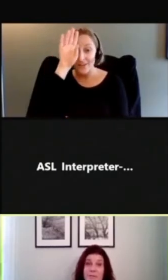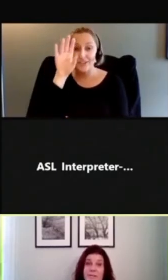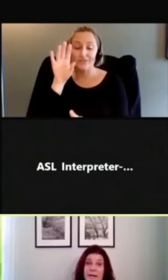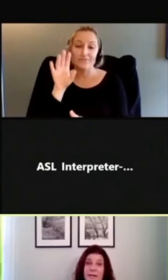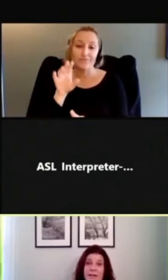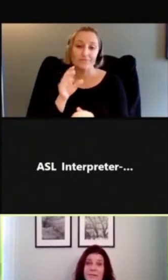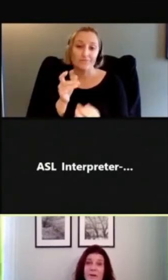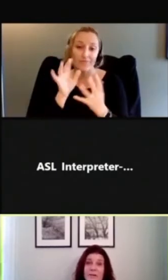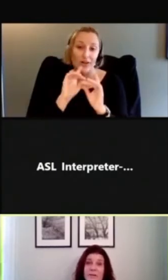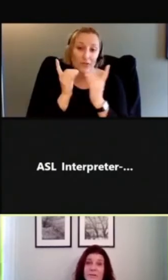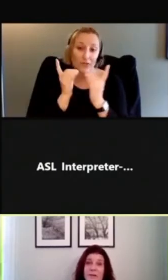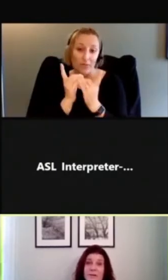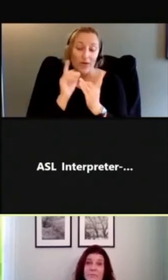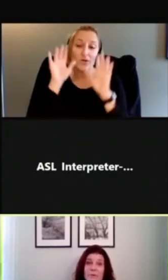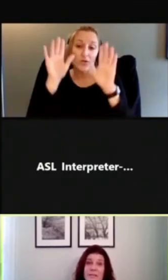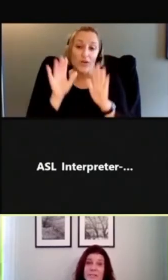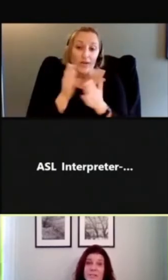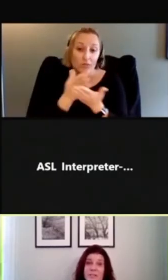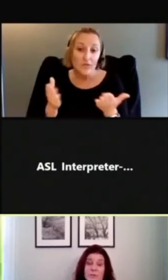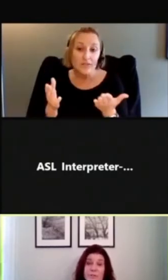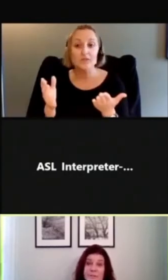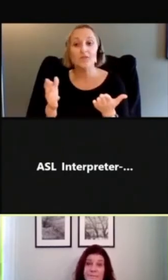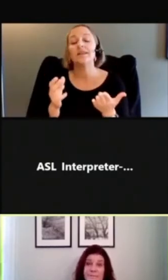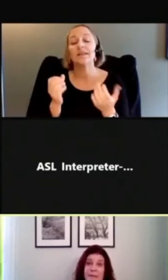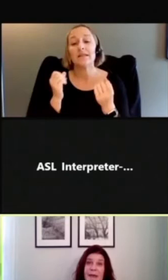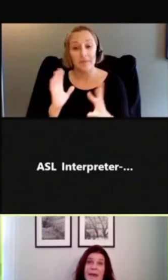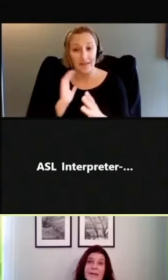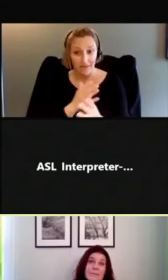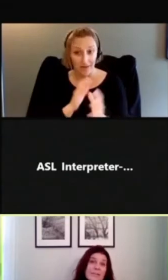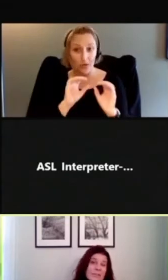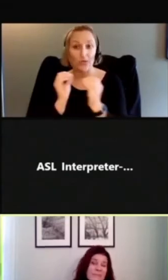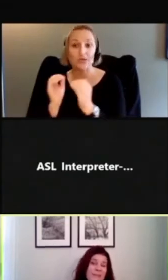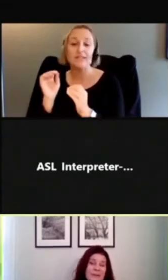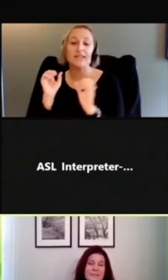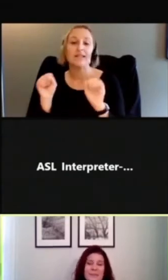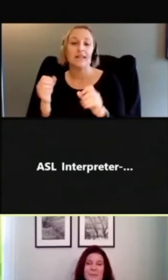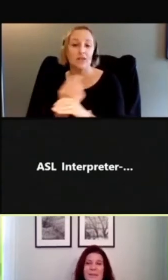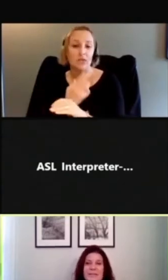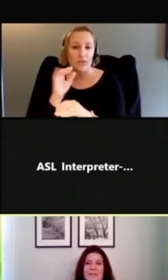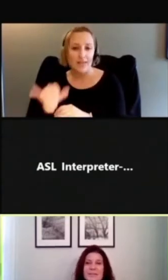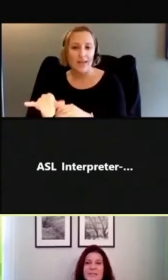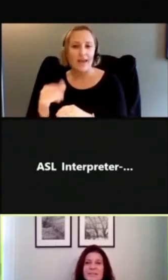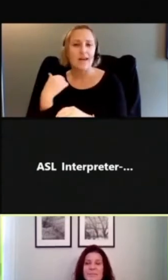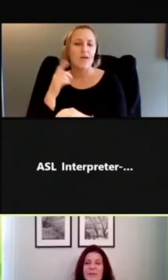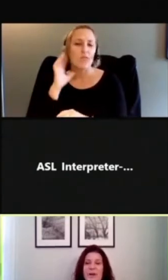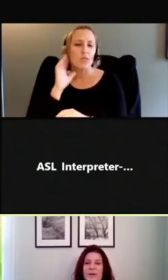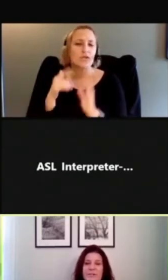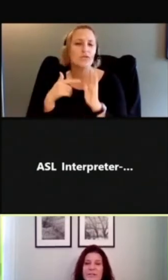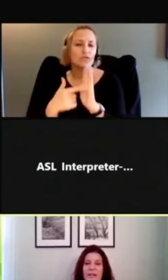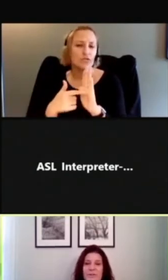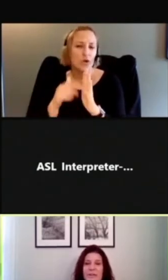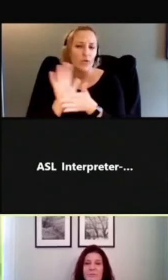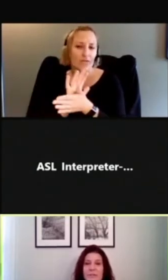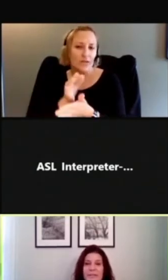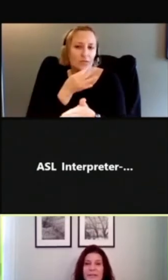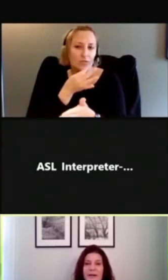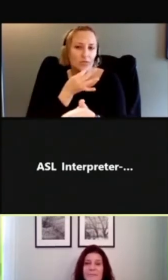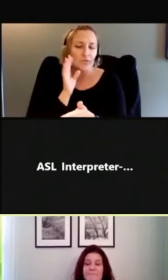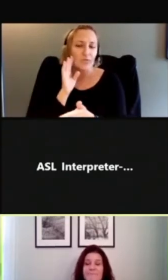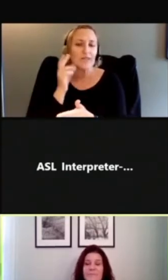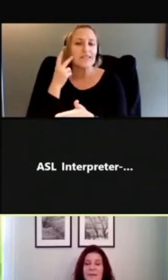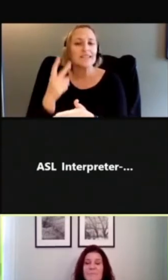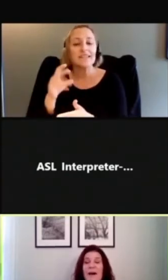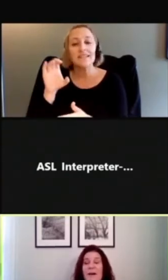valuable resource that a lot of our organizations use. And I'm going to show a video in a few minutes, and you'll see CPR is another